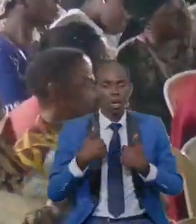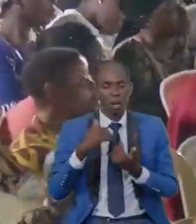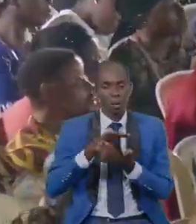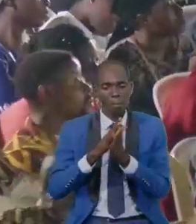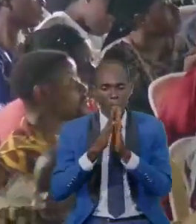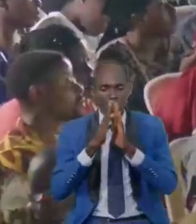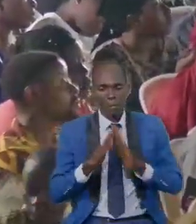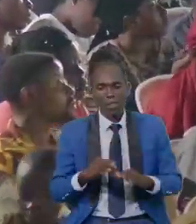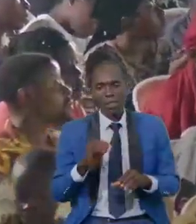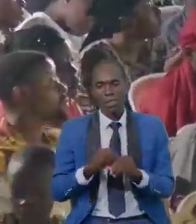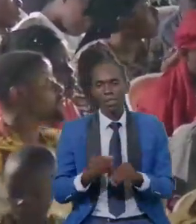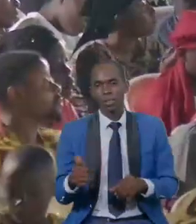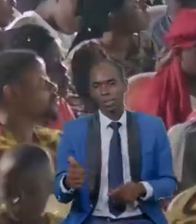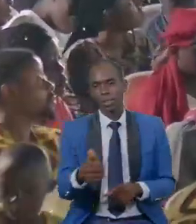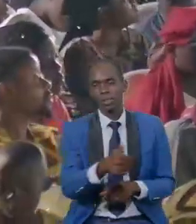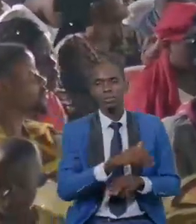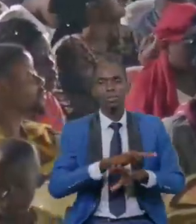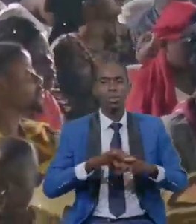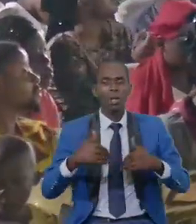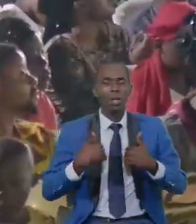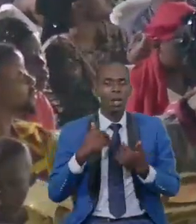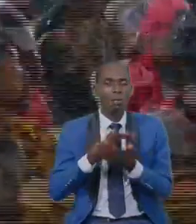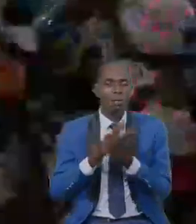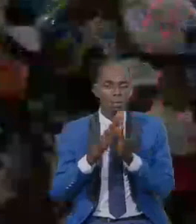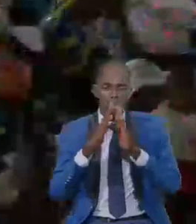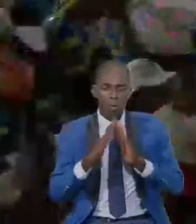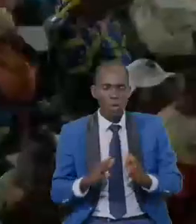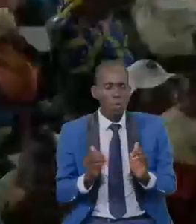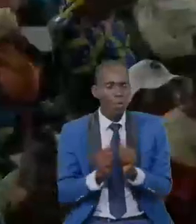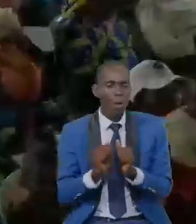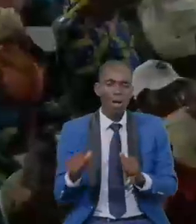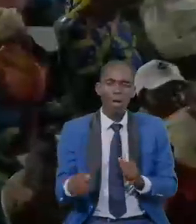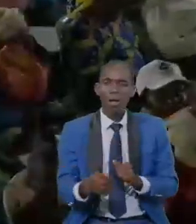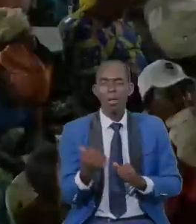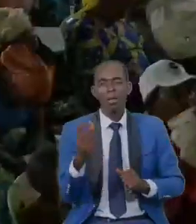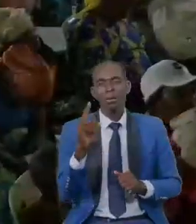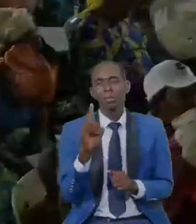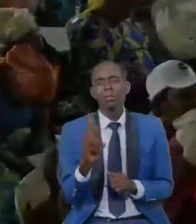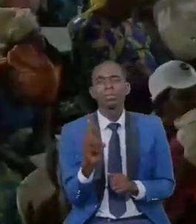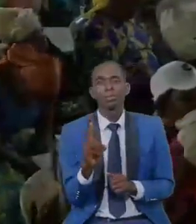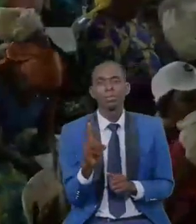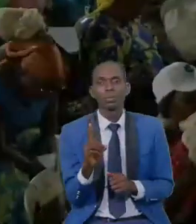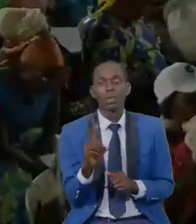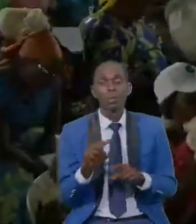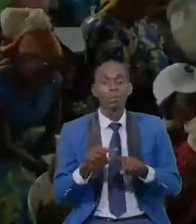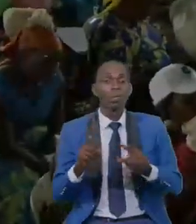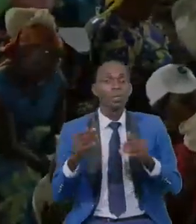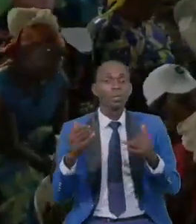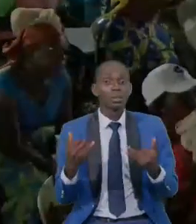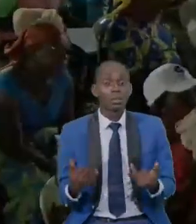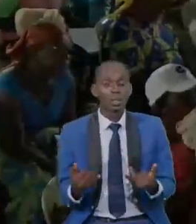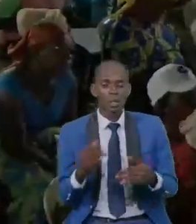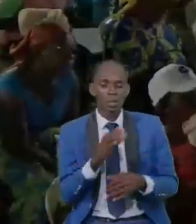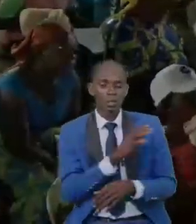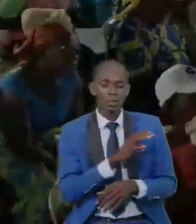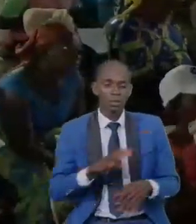yourself. You didn't have peace with anybody. But now Christ